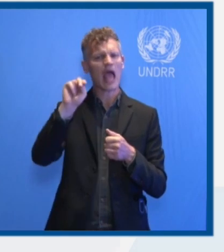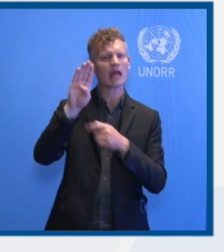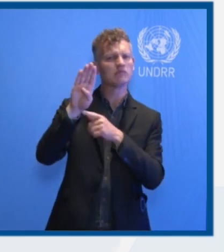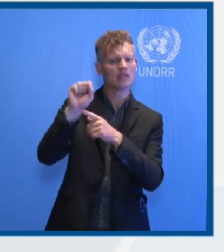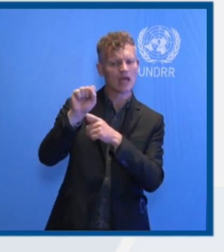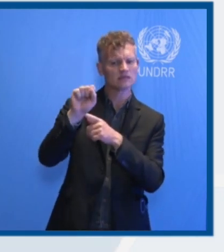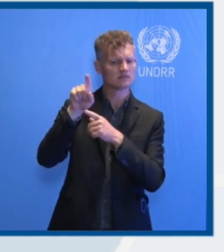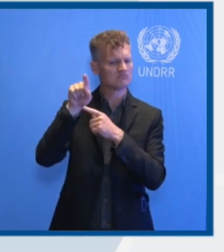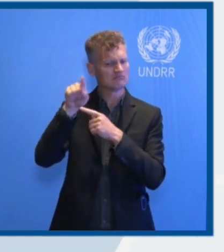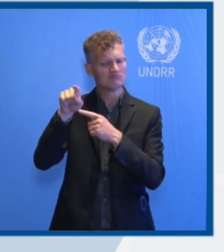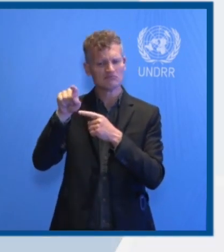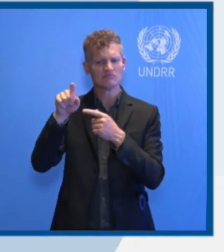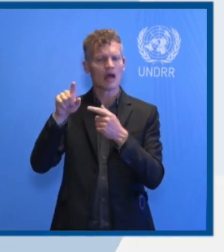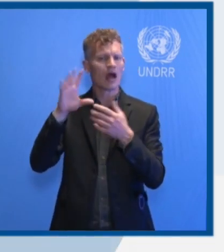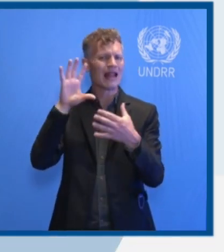and different